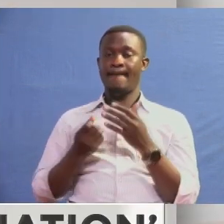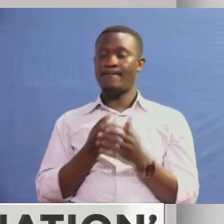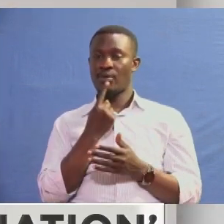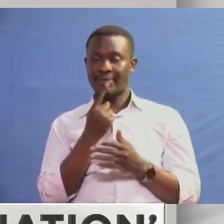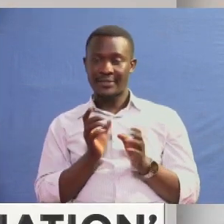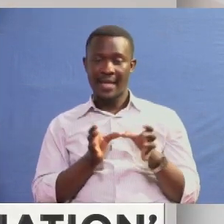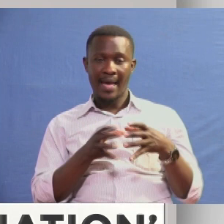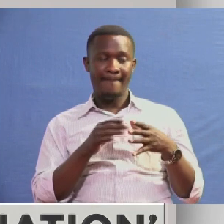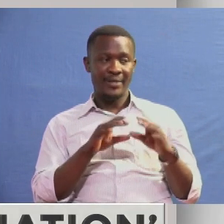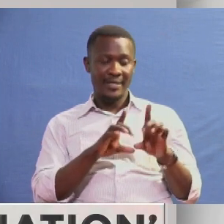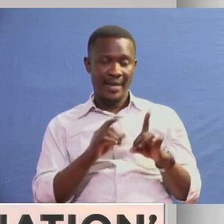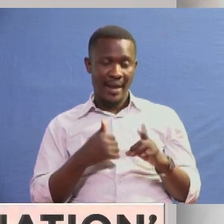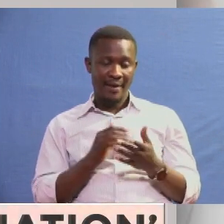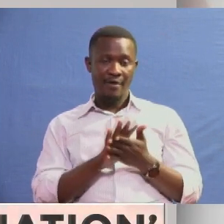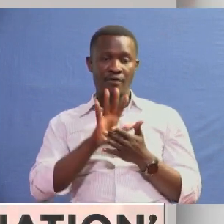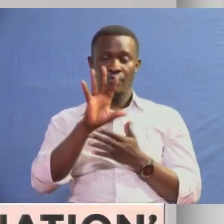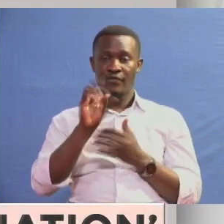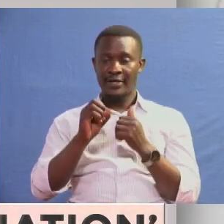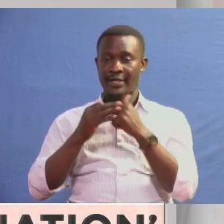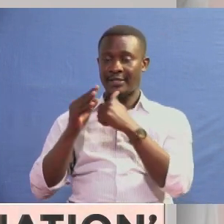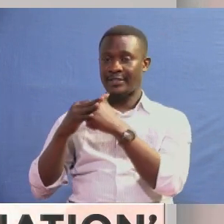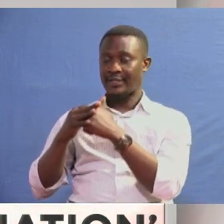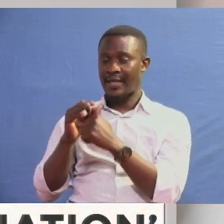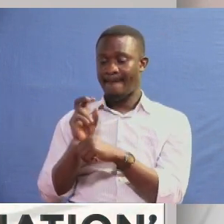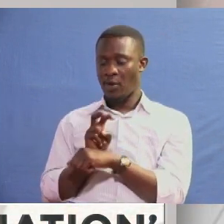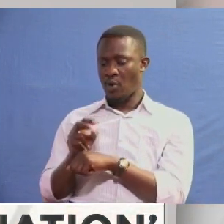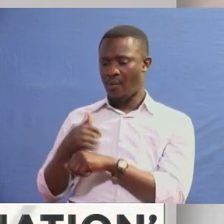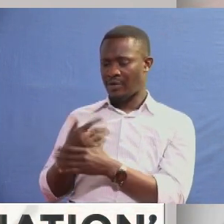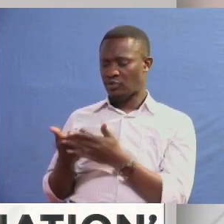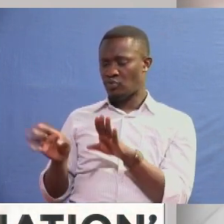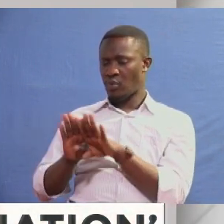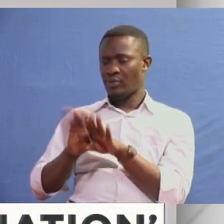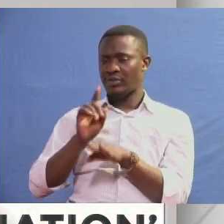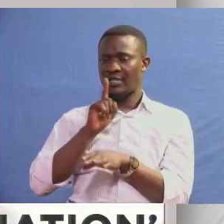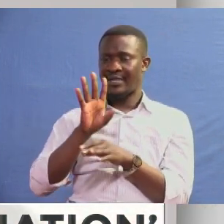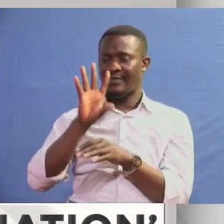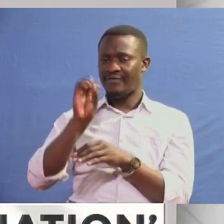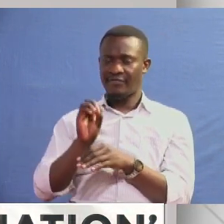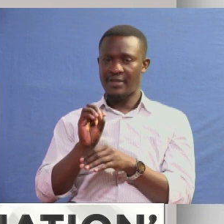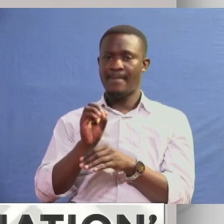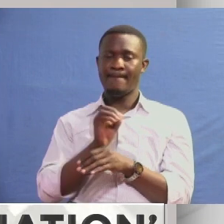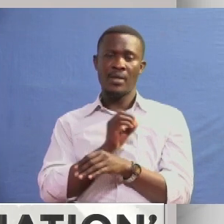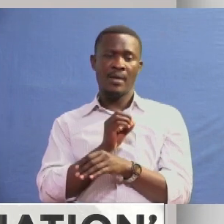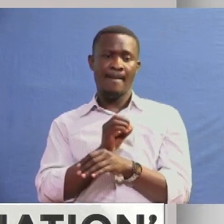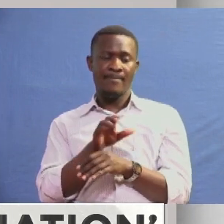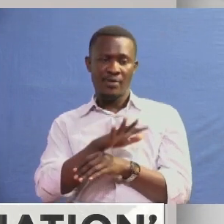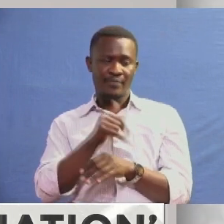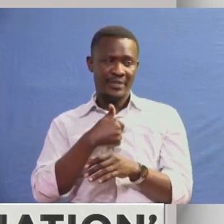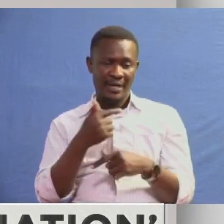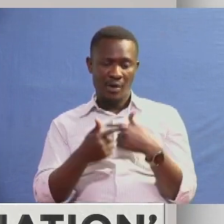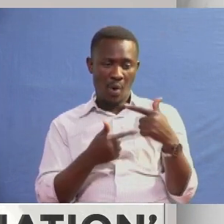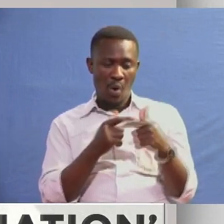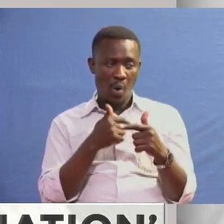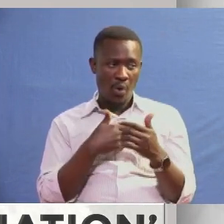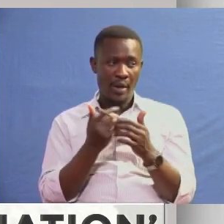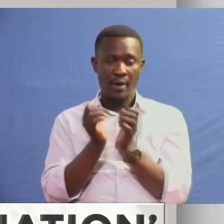has conducted 408 inspections, leading to the closure of 150 premises and ongoing